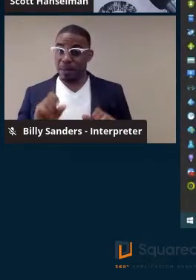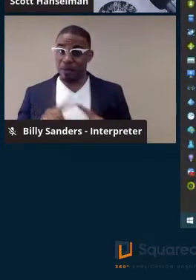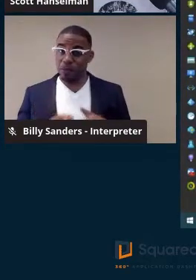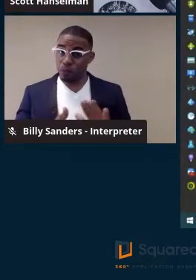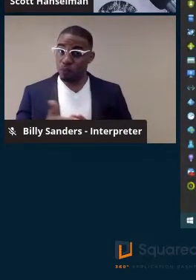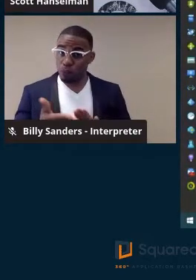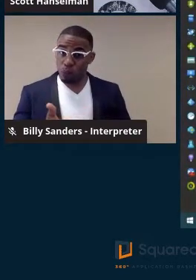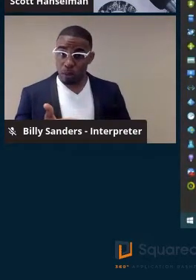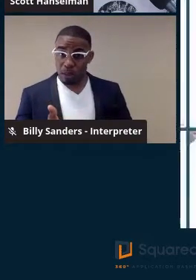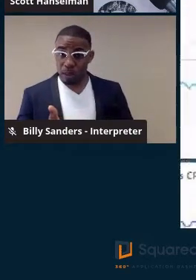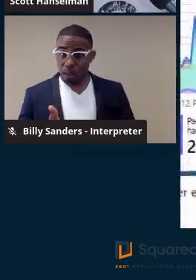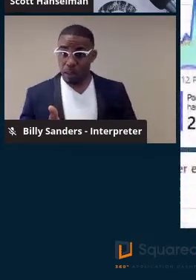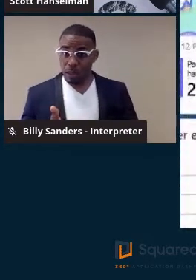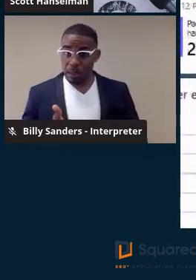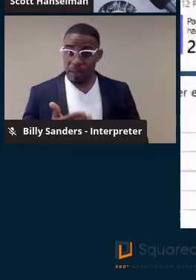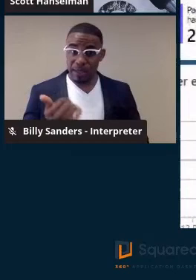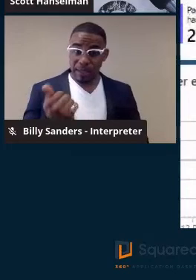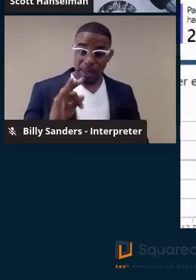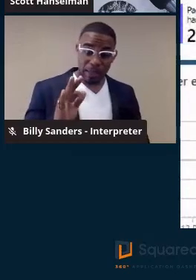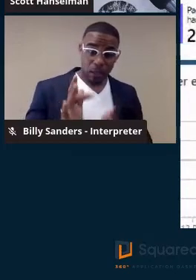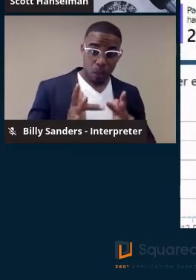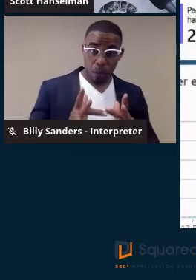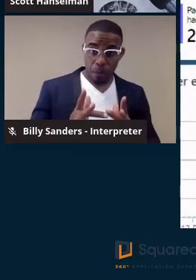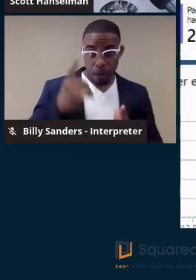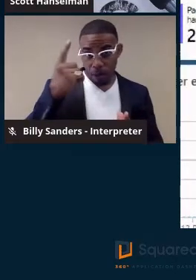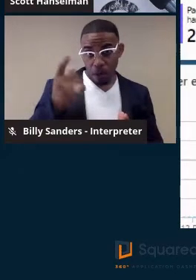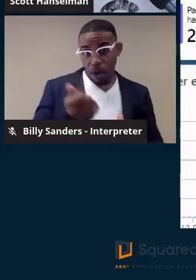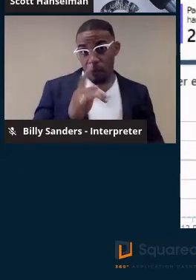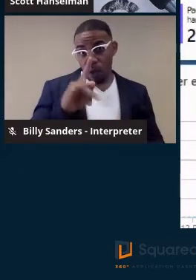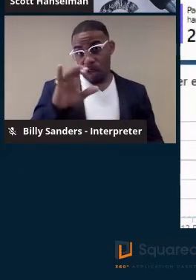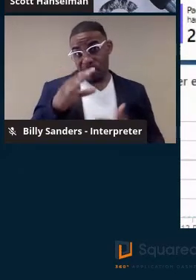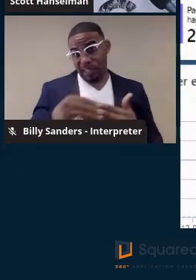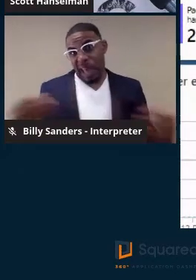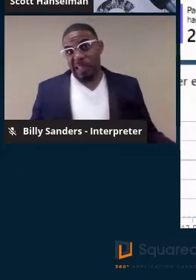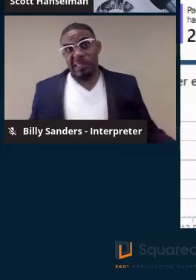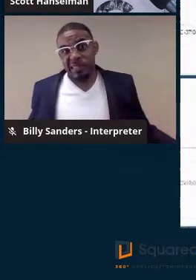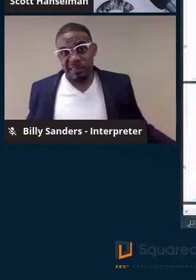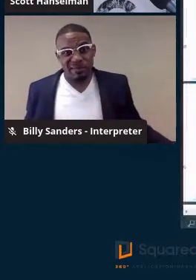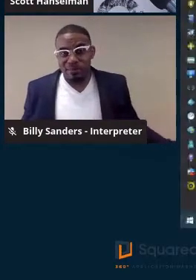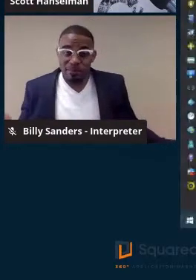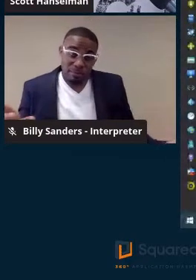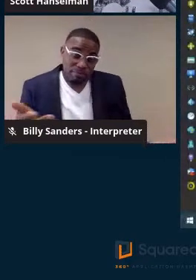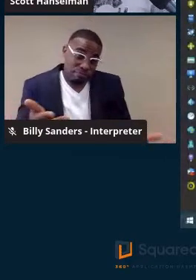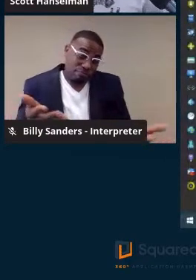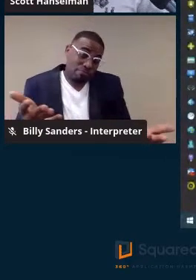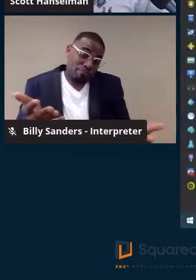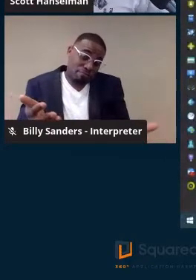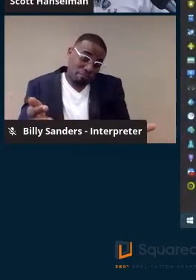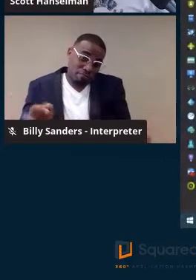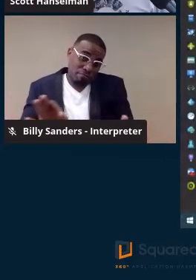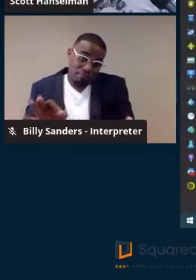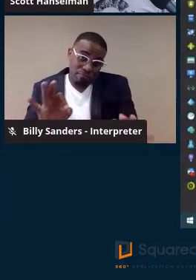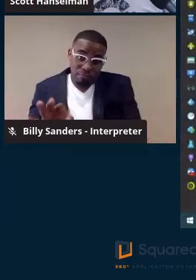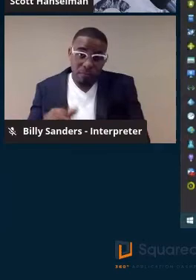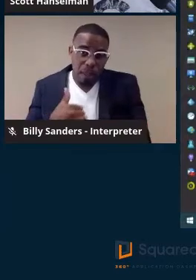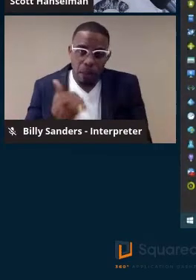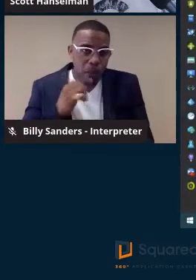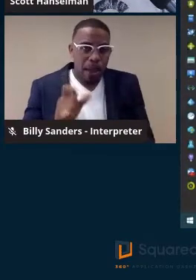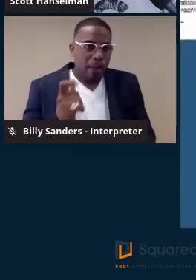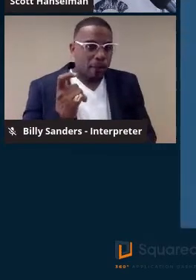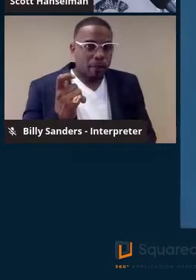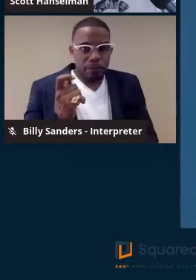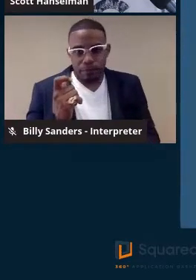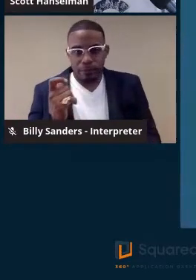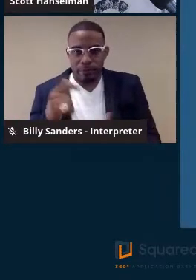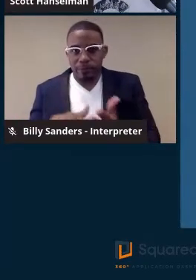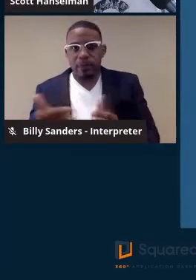run 19 websites for a couple $100, which is pretty sweet. And I won't have to wait to